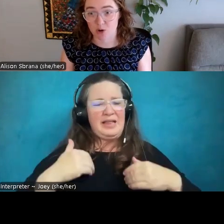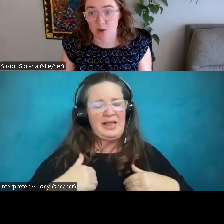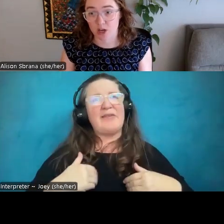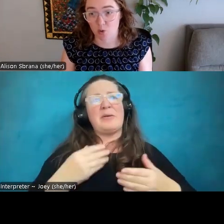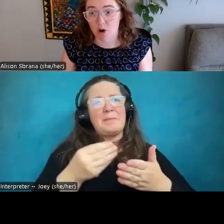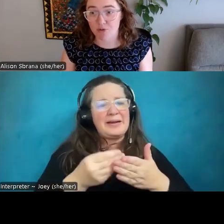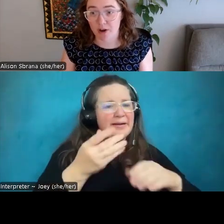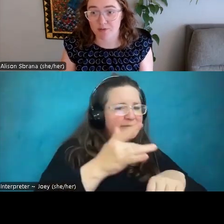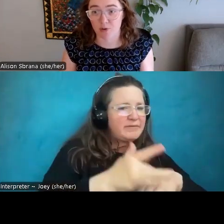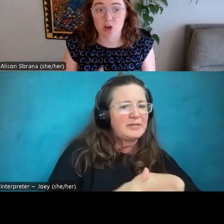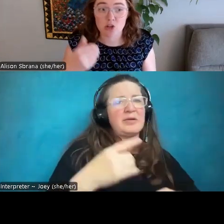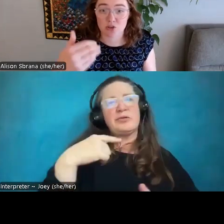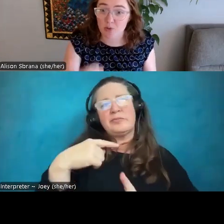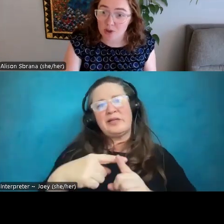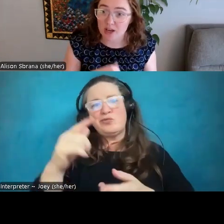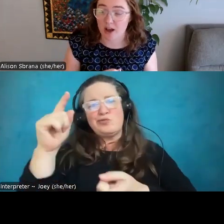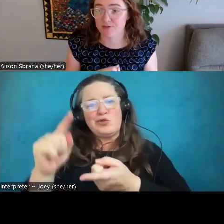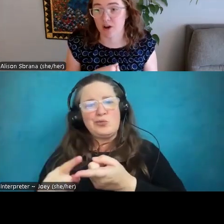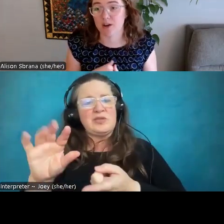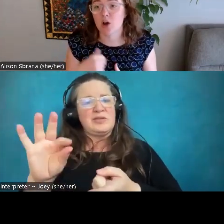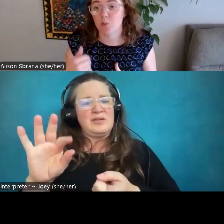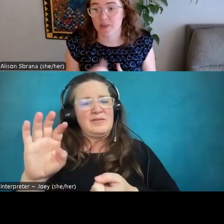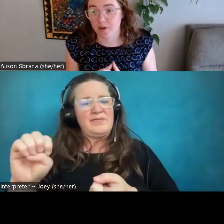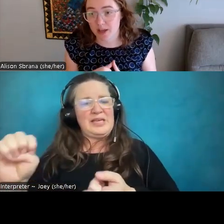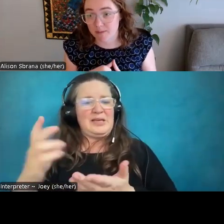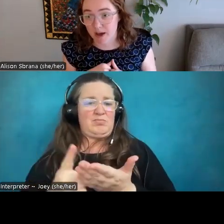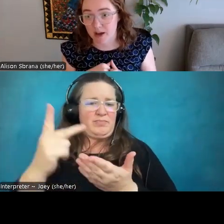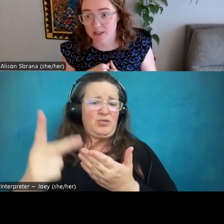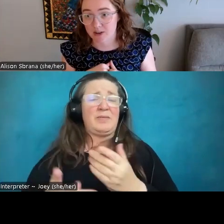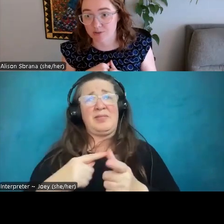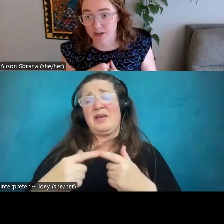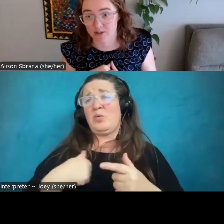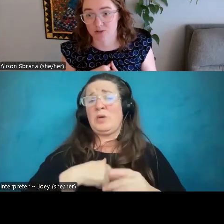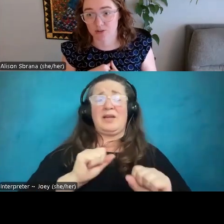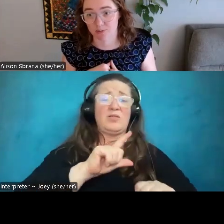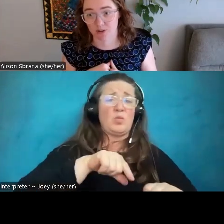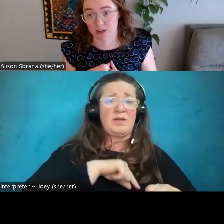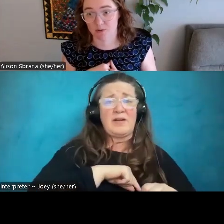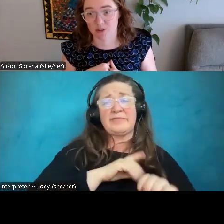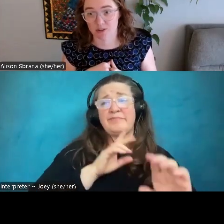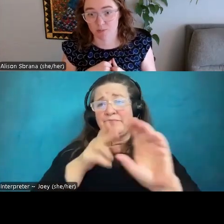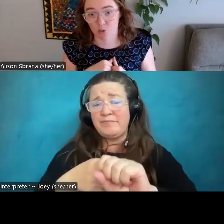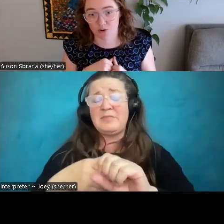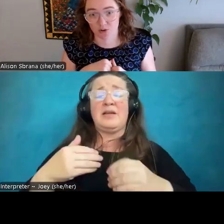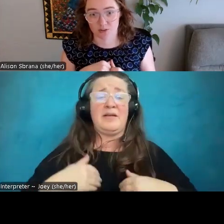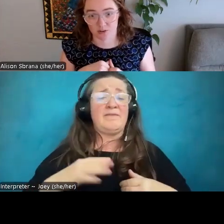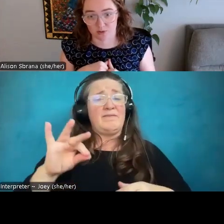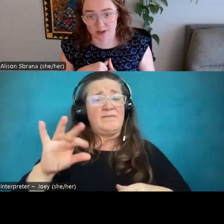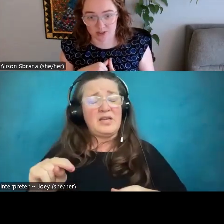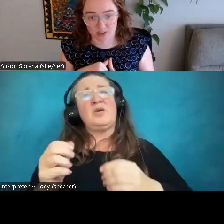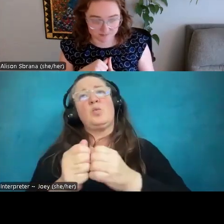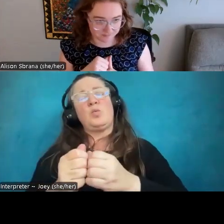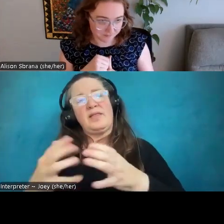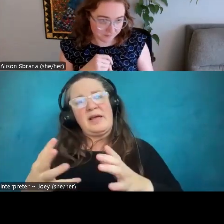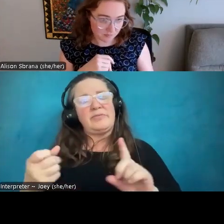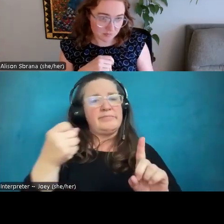programs that we can qualify for so that we can have fun without it impacting our financial stability, which is an important